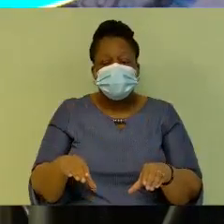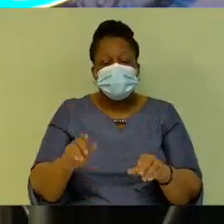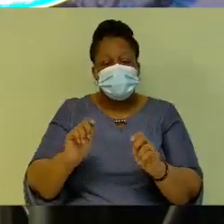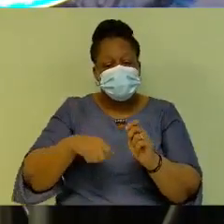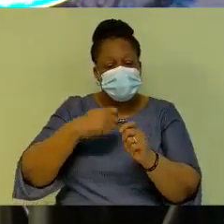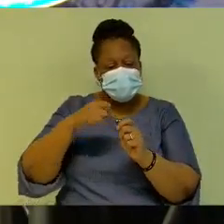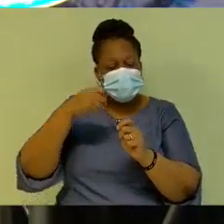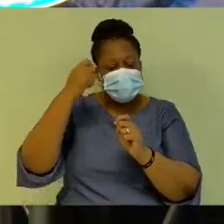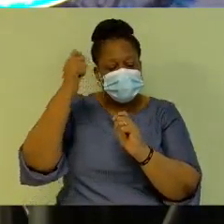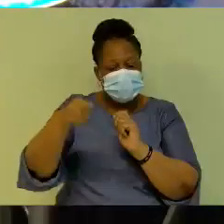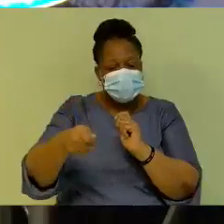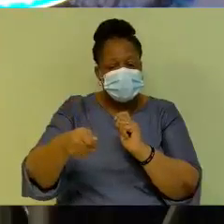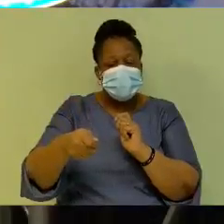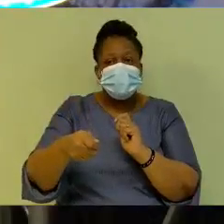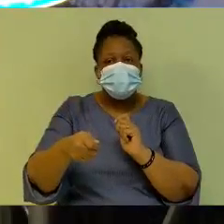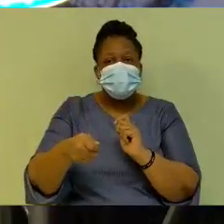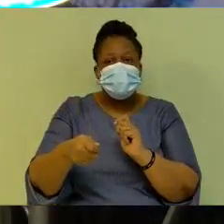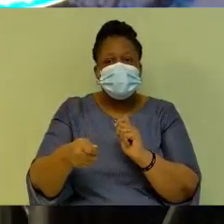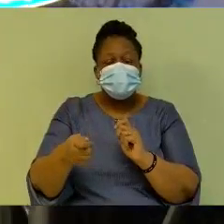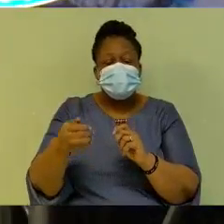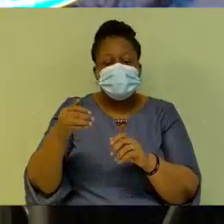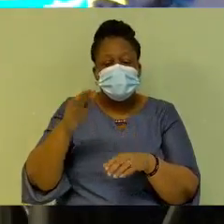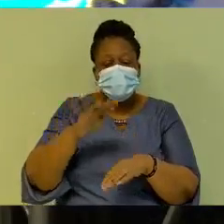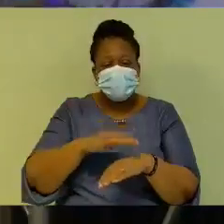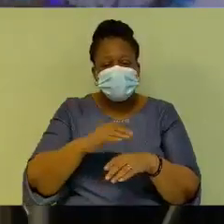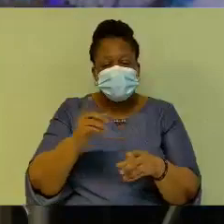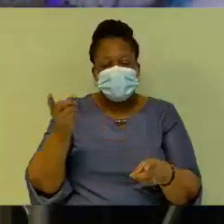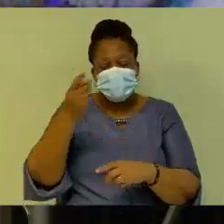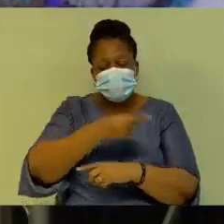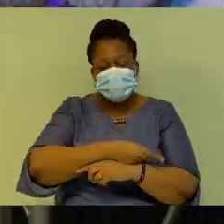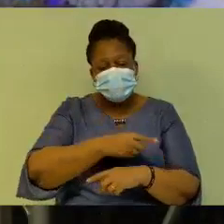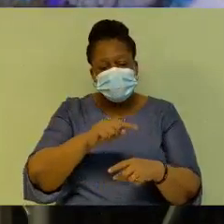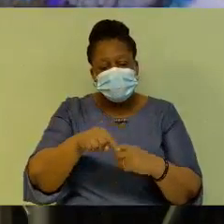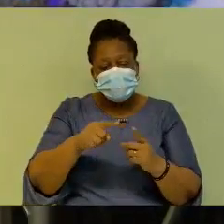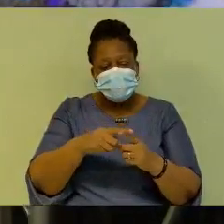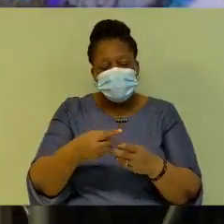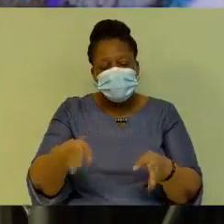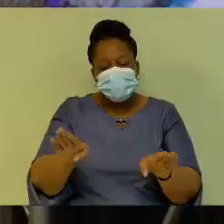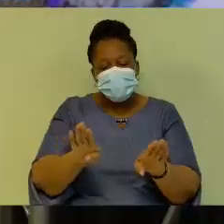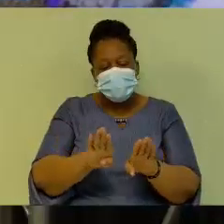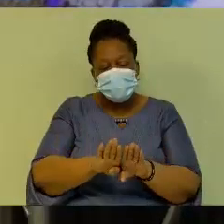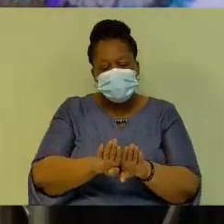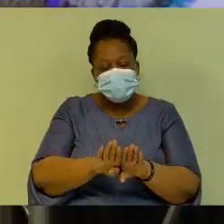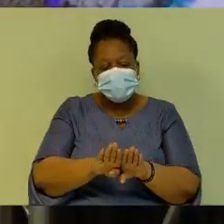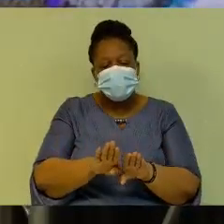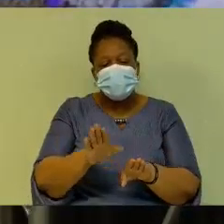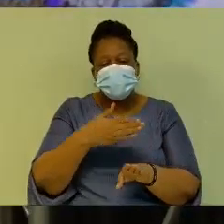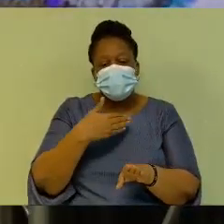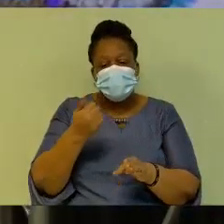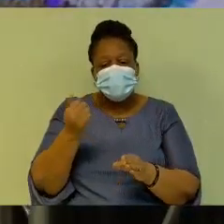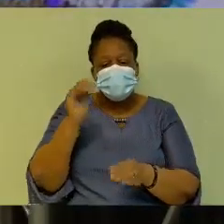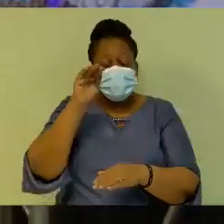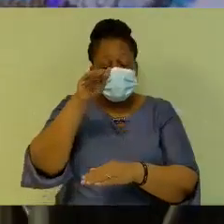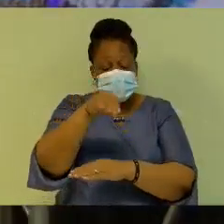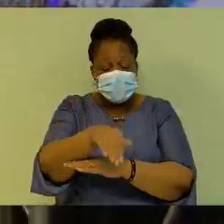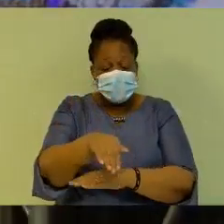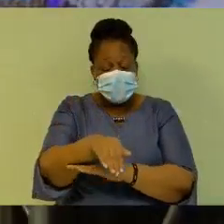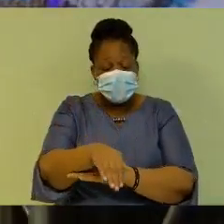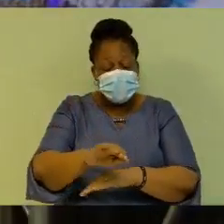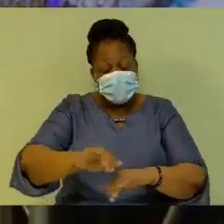fishing activities during need of full lockdown days and also fishing at nights.